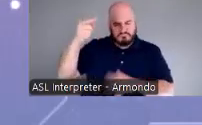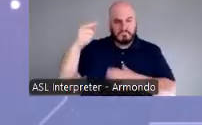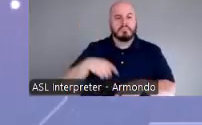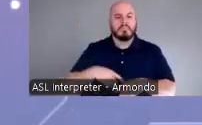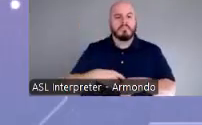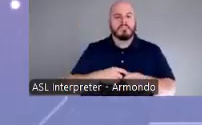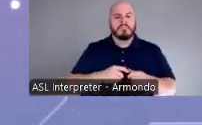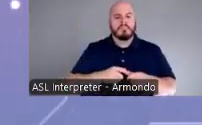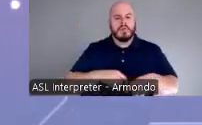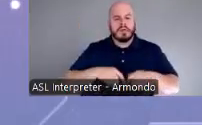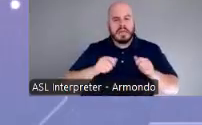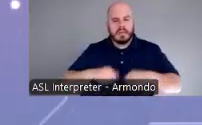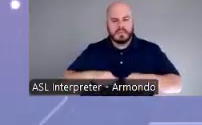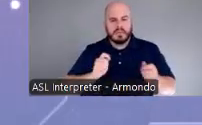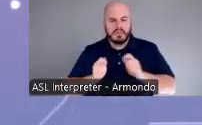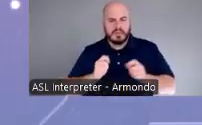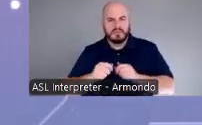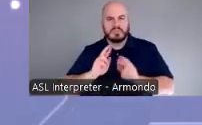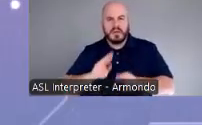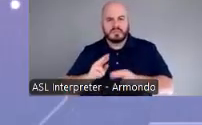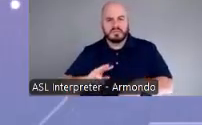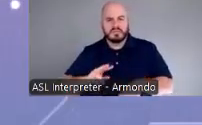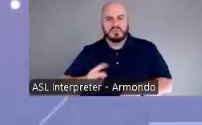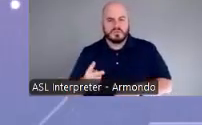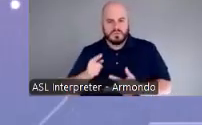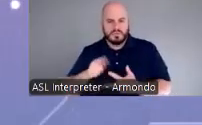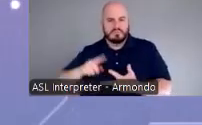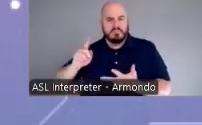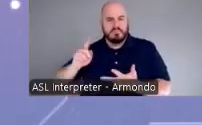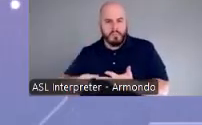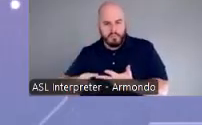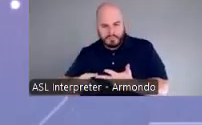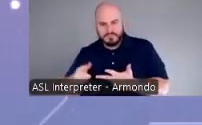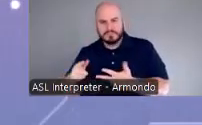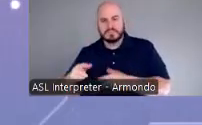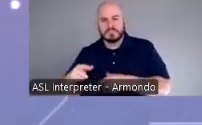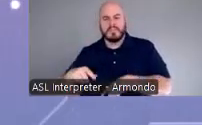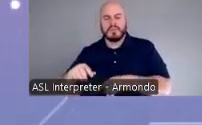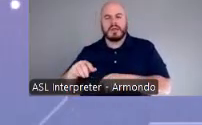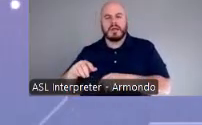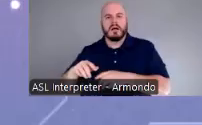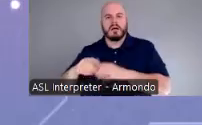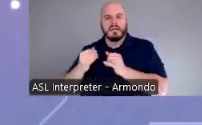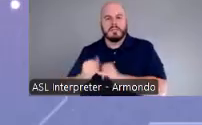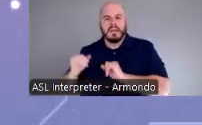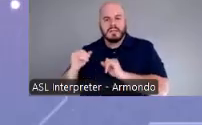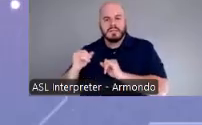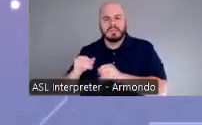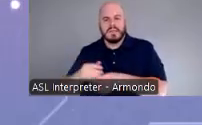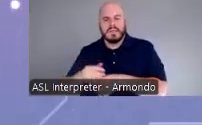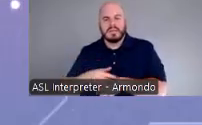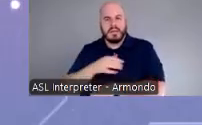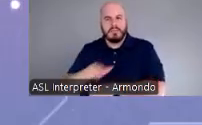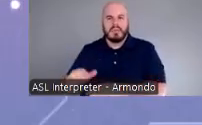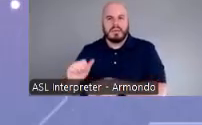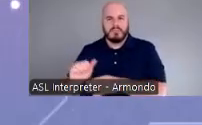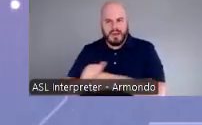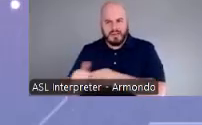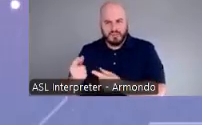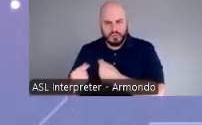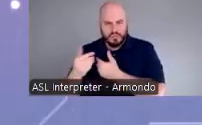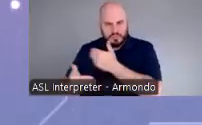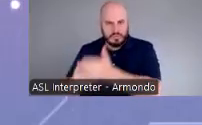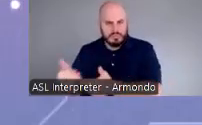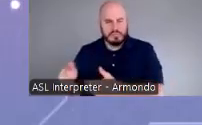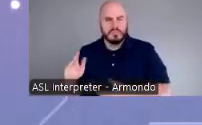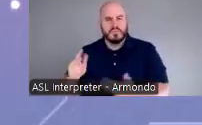and responsibilities is number 2. Agency and enabling practice is more than important and is absolutely necessary in